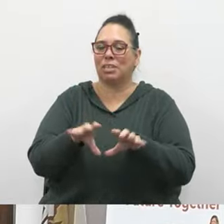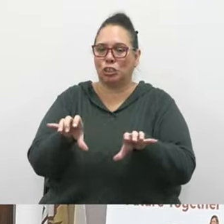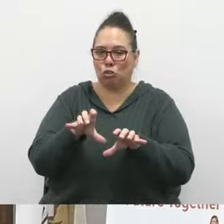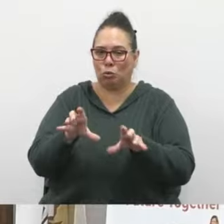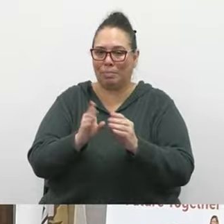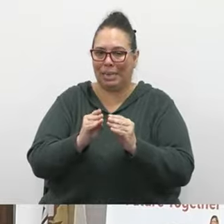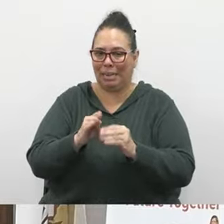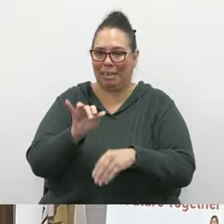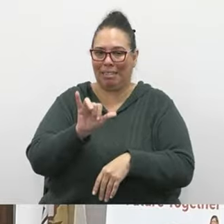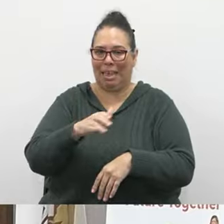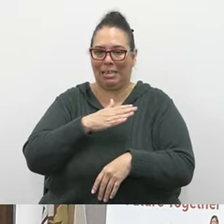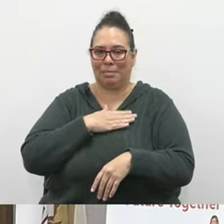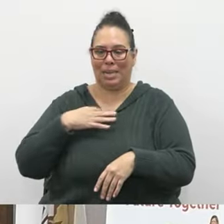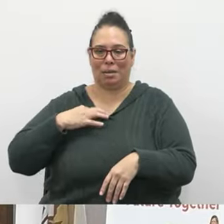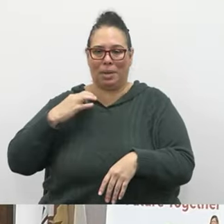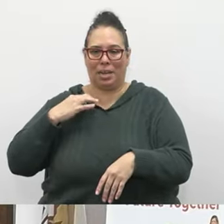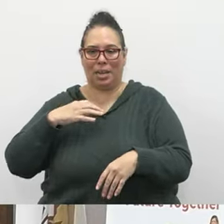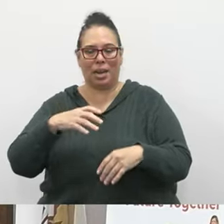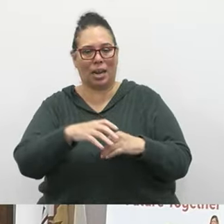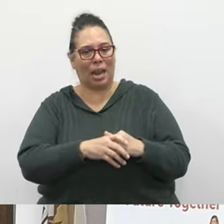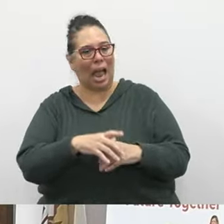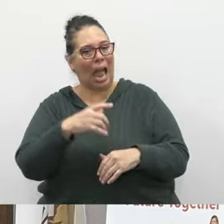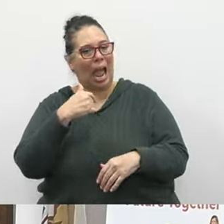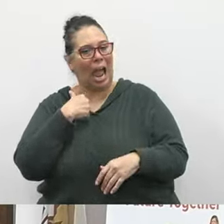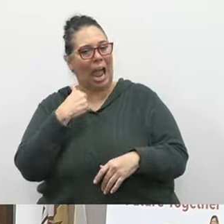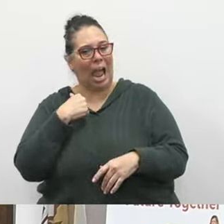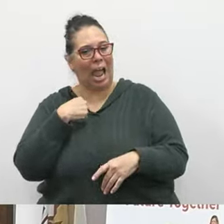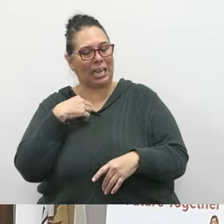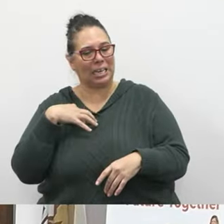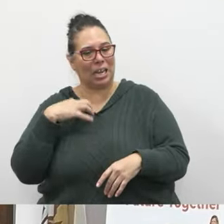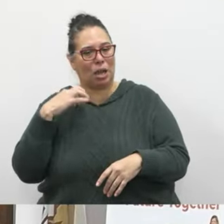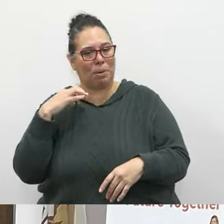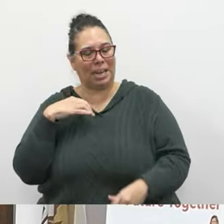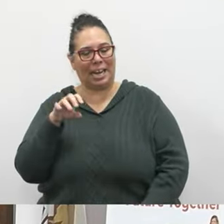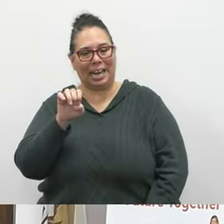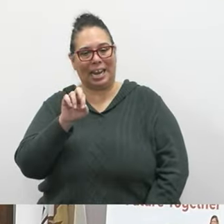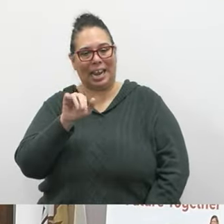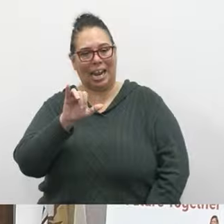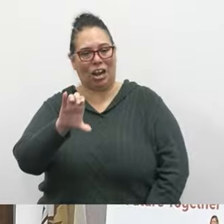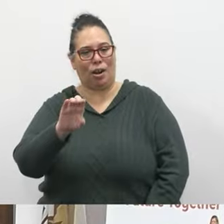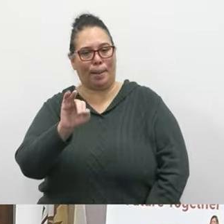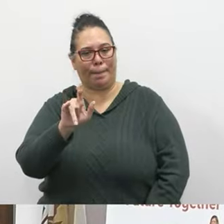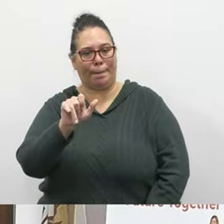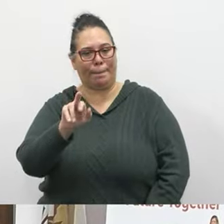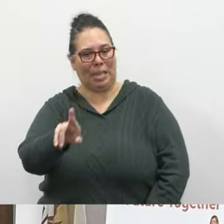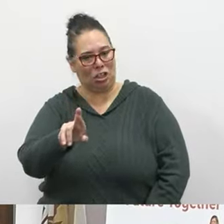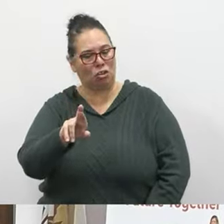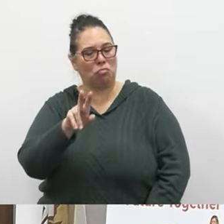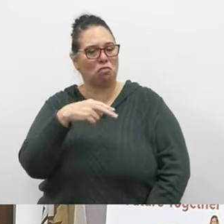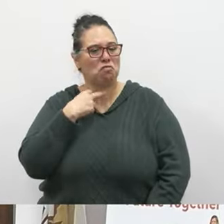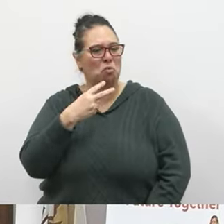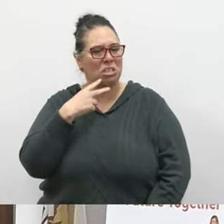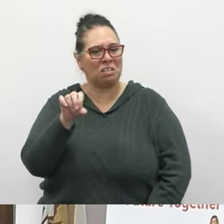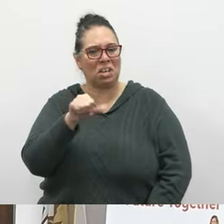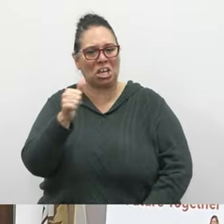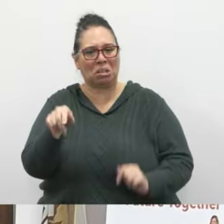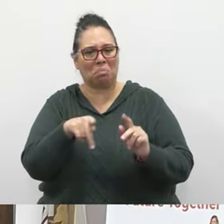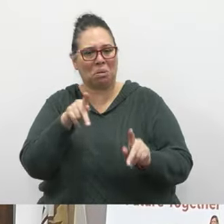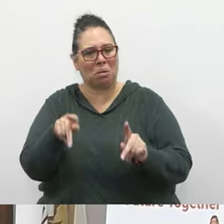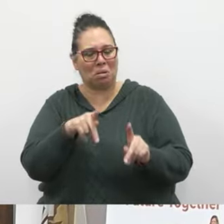nomination. I nominate Mr. Eric Miller. I think we need to have the voices of others